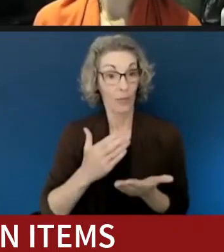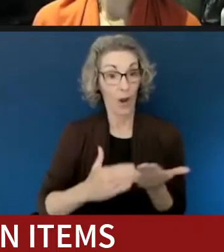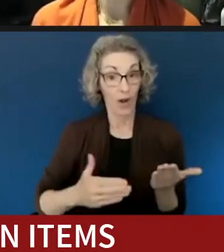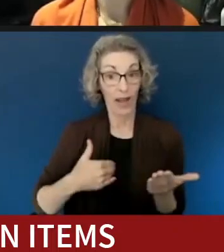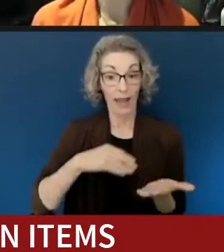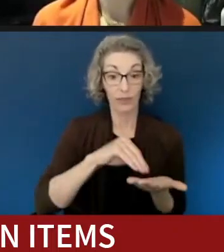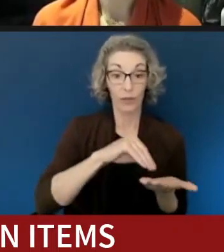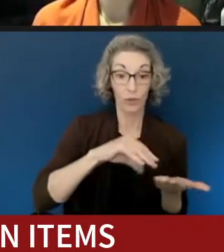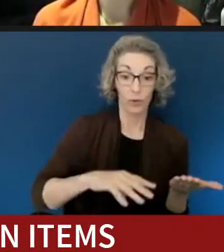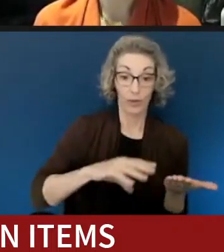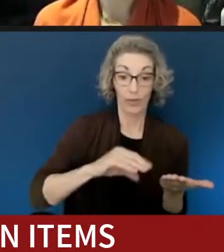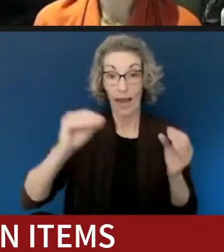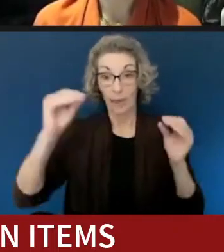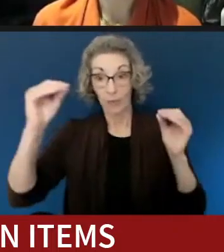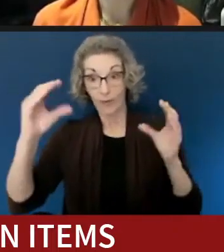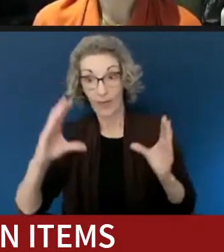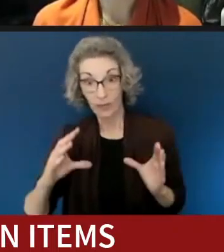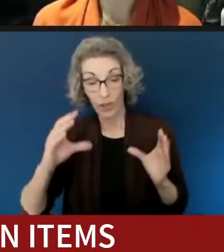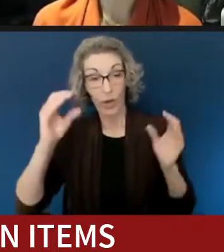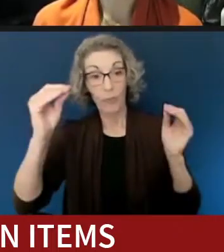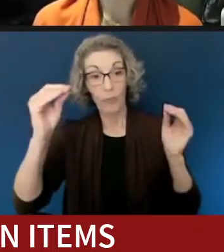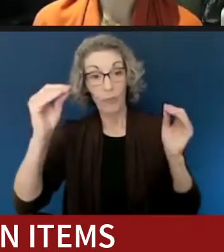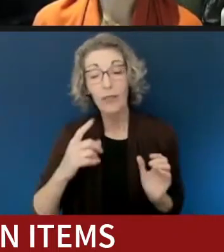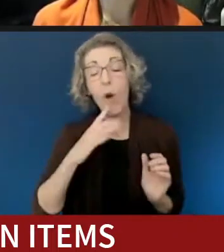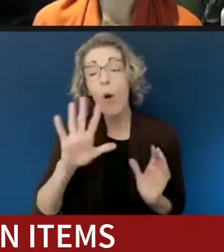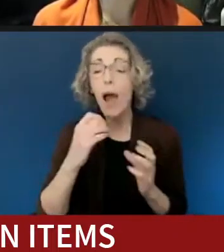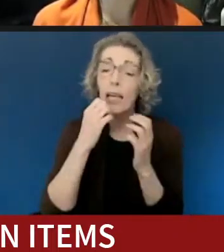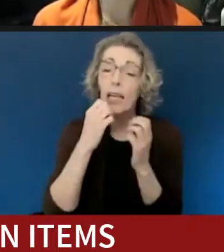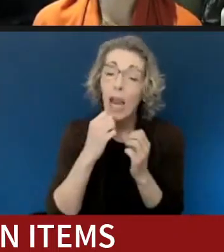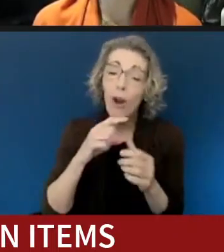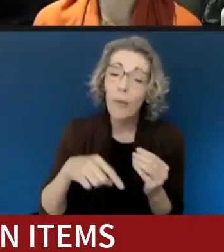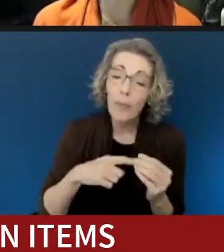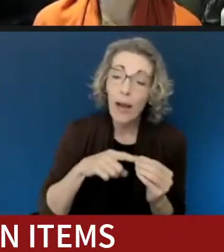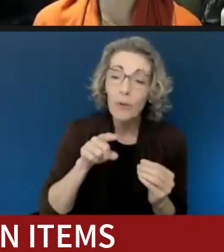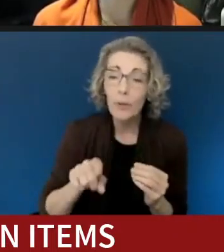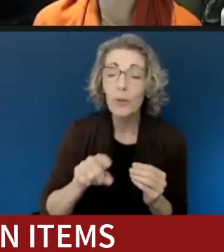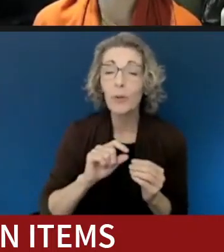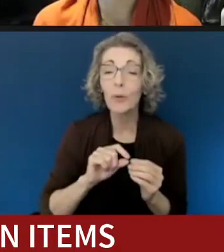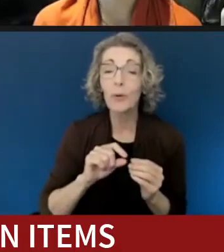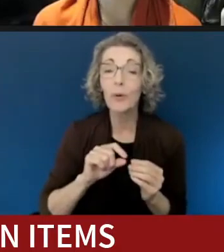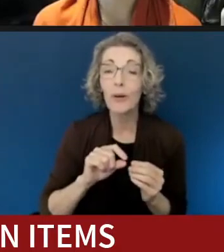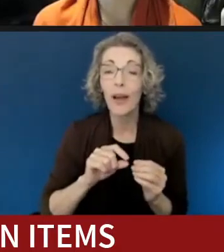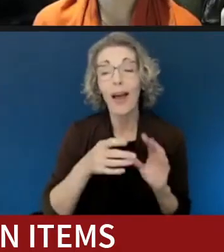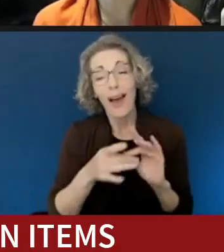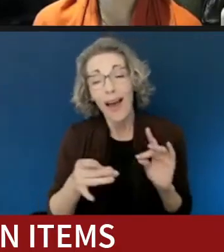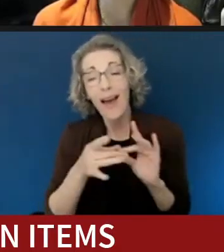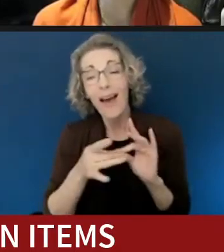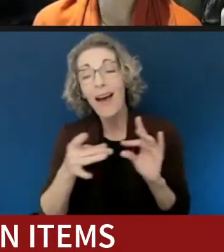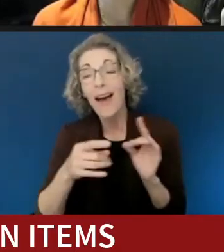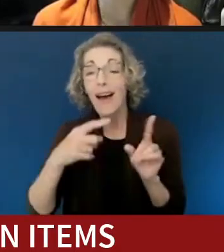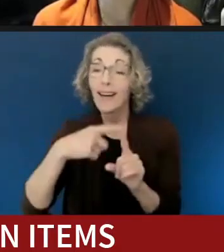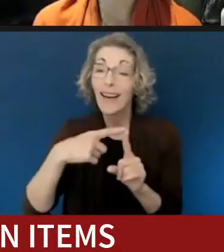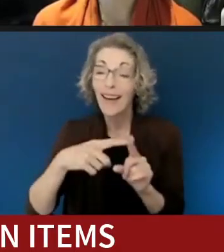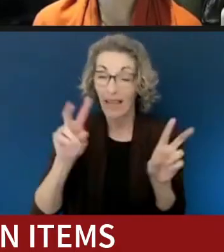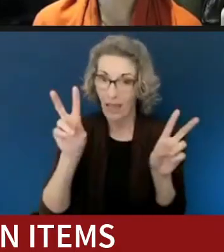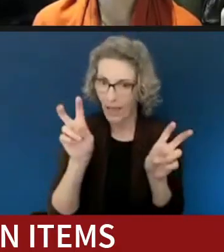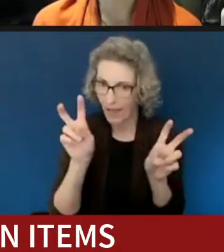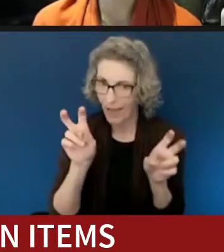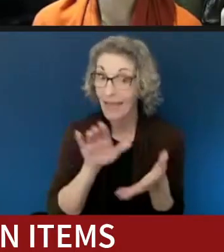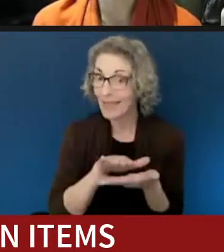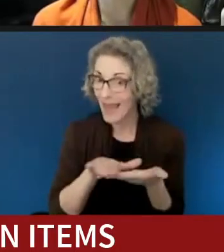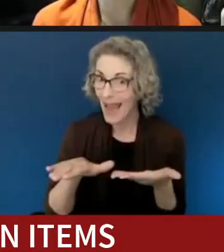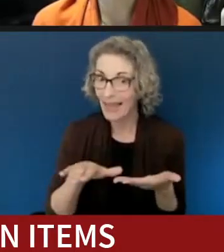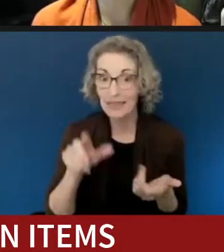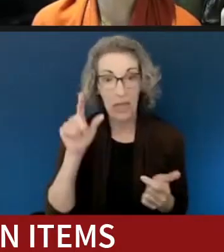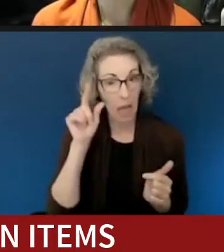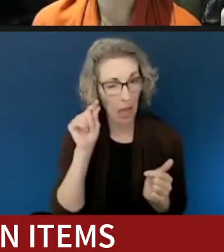and the professor was like, I care so much about you, and was being so nice, but still